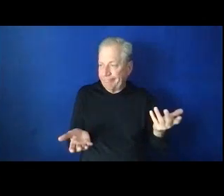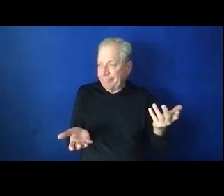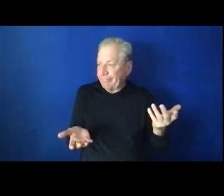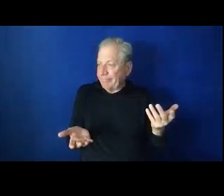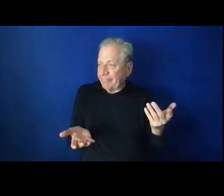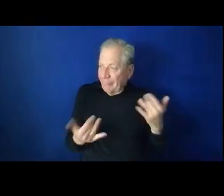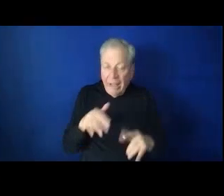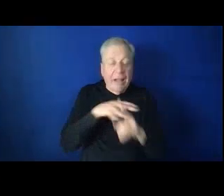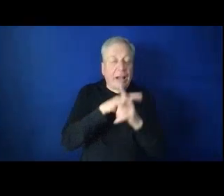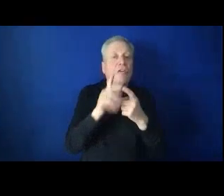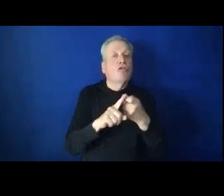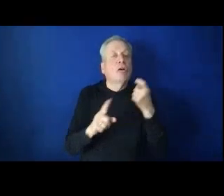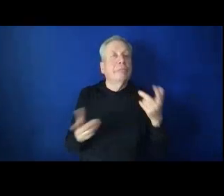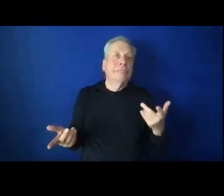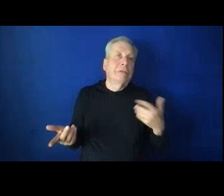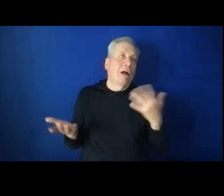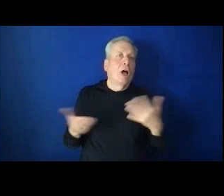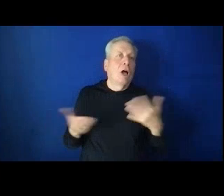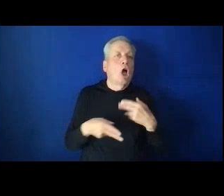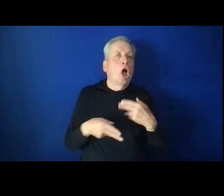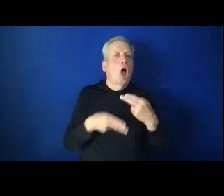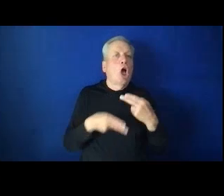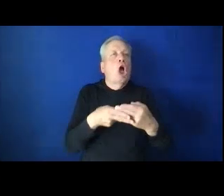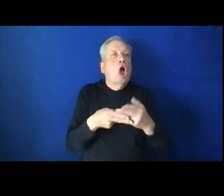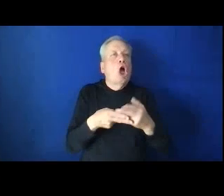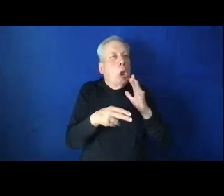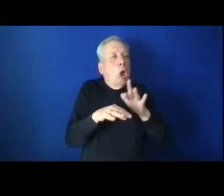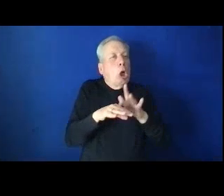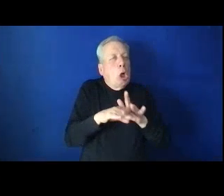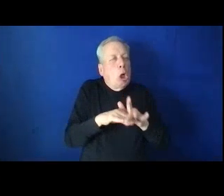out of, I'd say, the early to mid to,